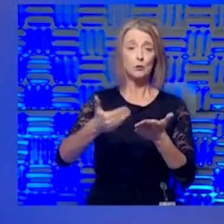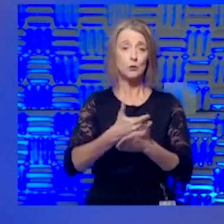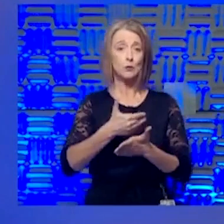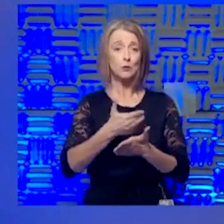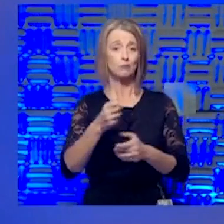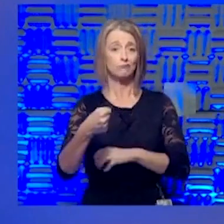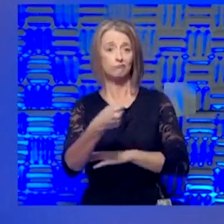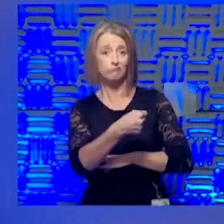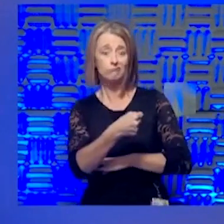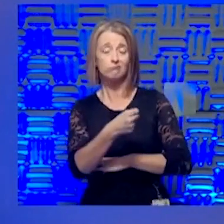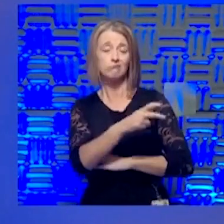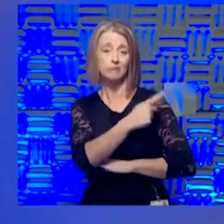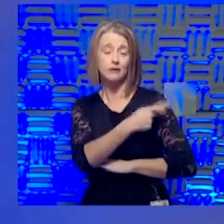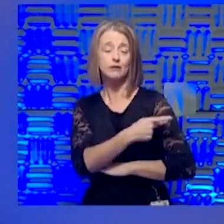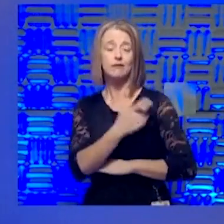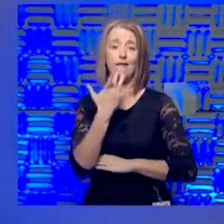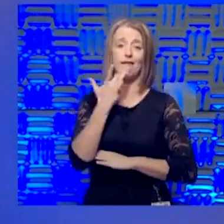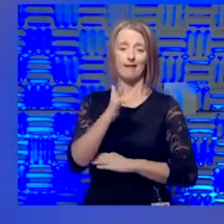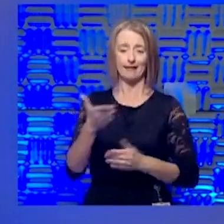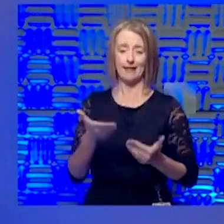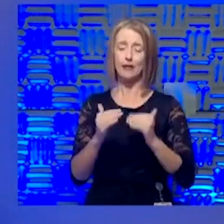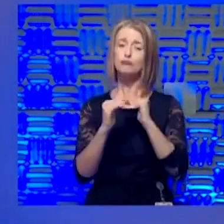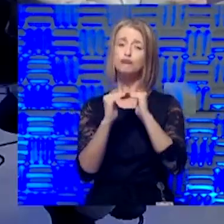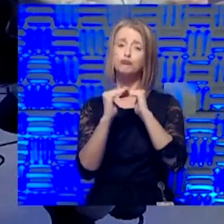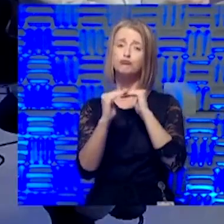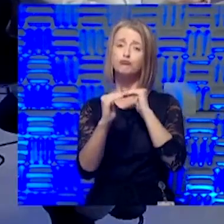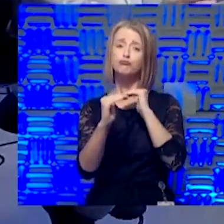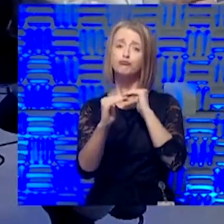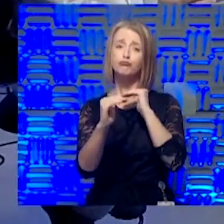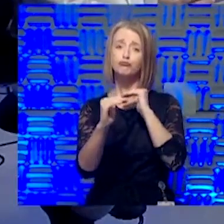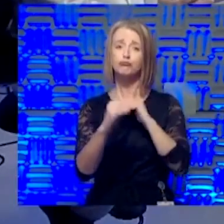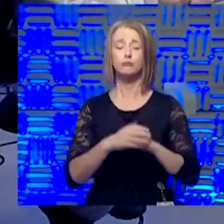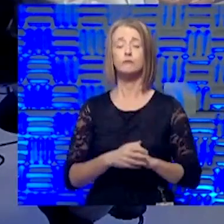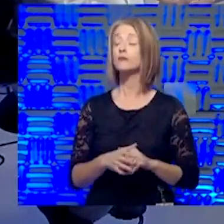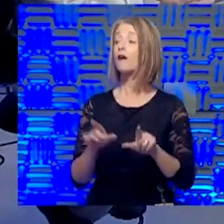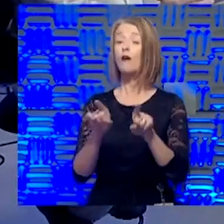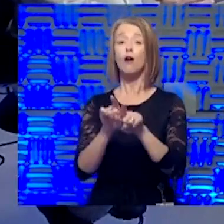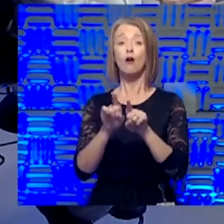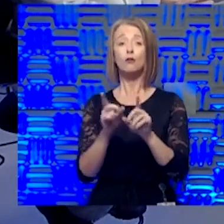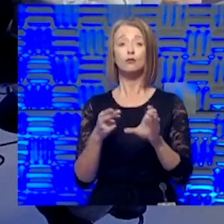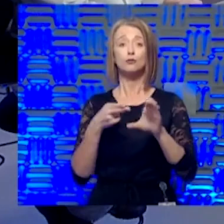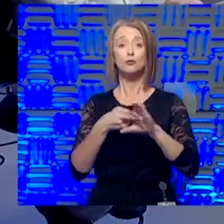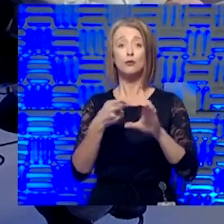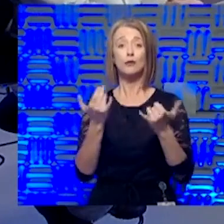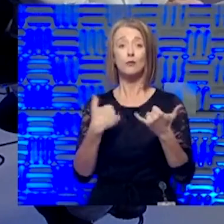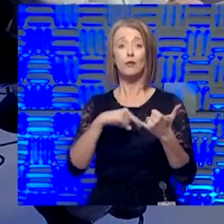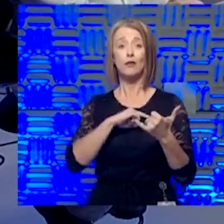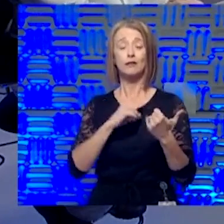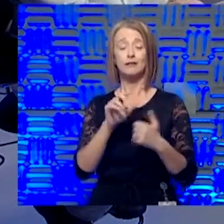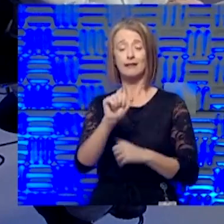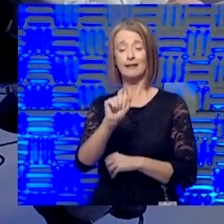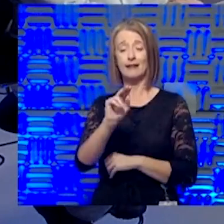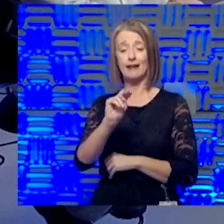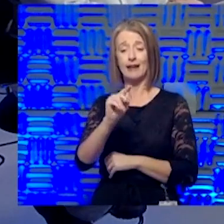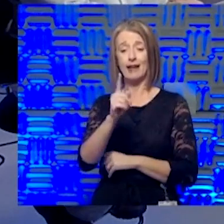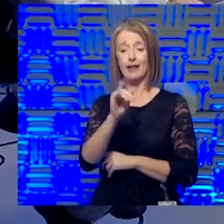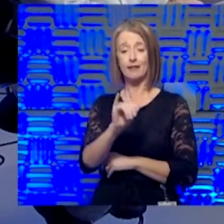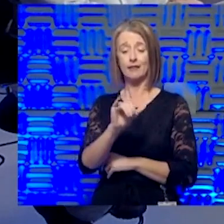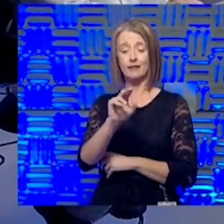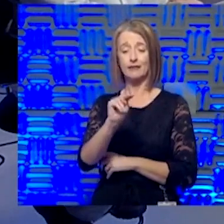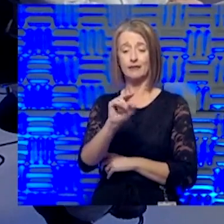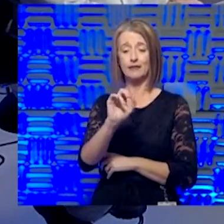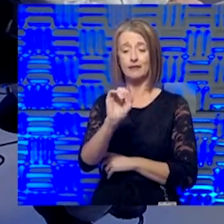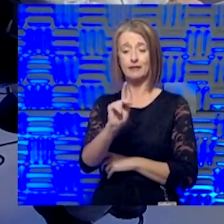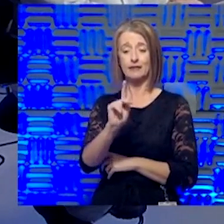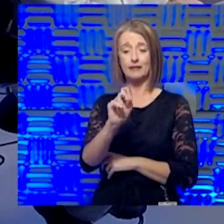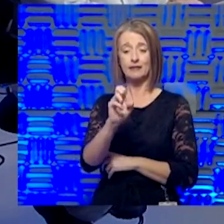but luckily things here have stayed pretty stable. We're also joined in the studio this morning by Anthony Nickens. Anthony is an employee here